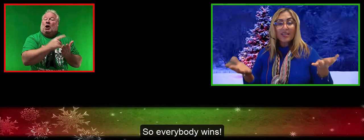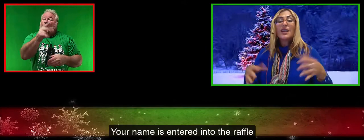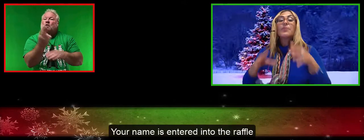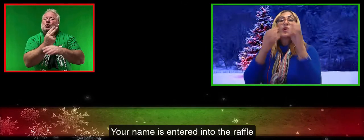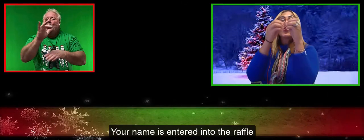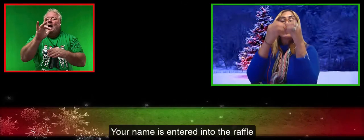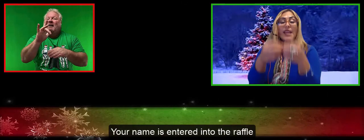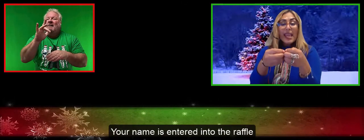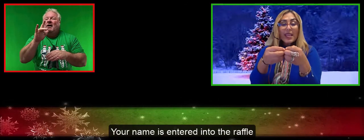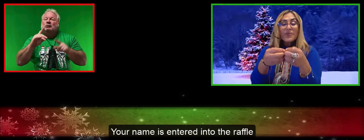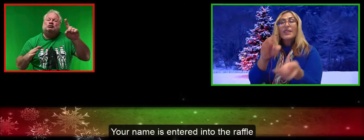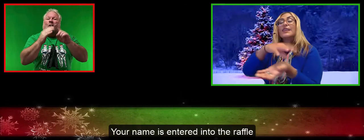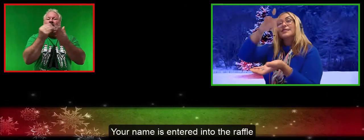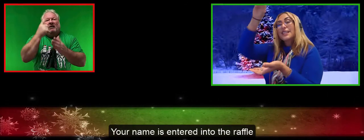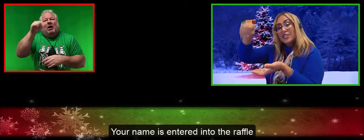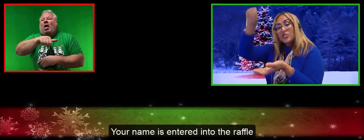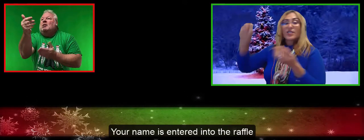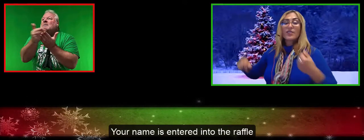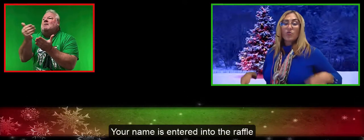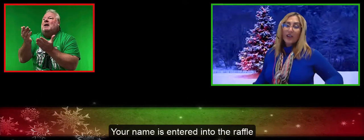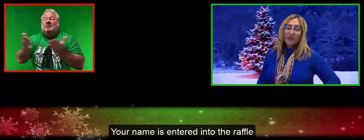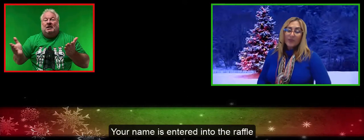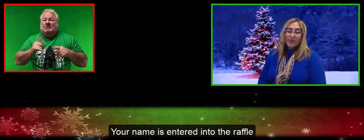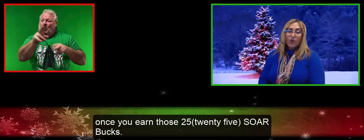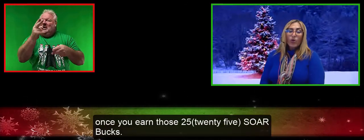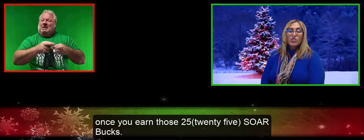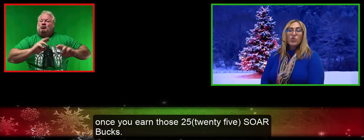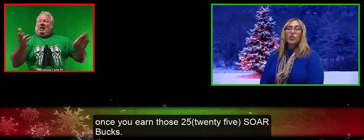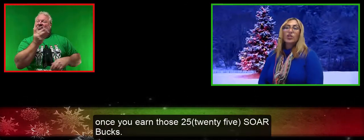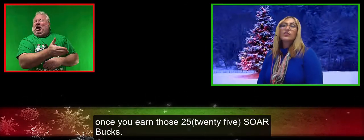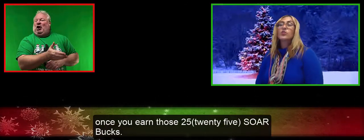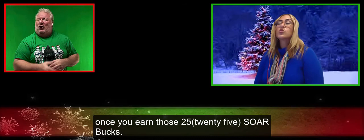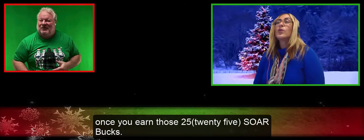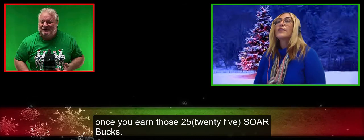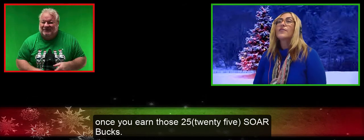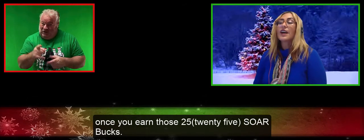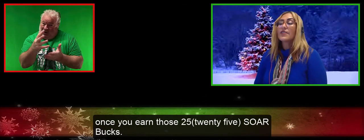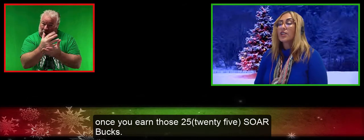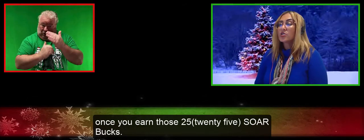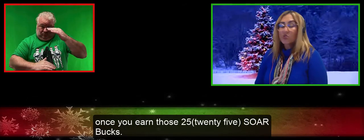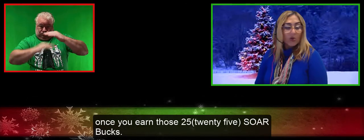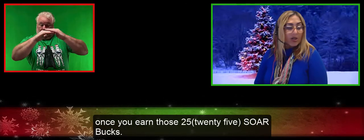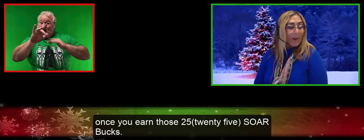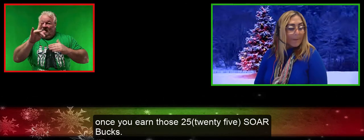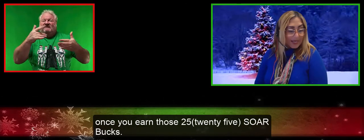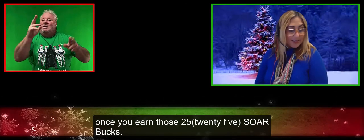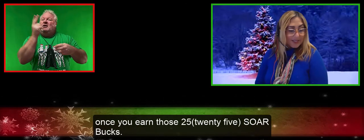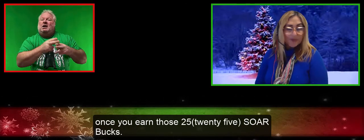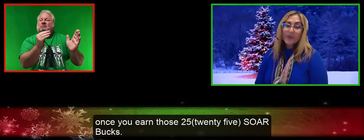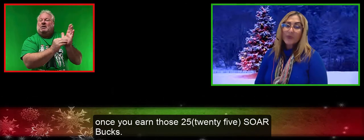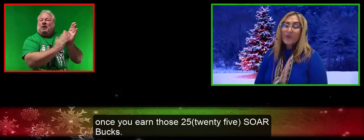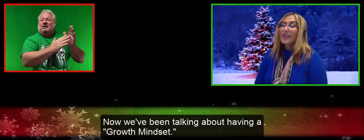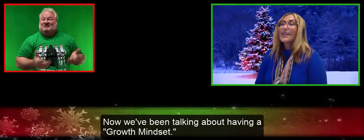wins. But your name is entered in the raffle once you earn those 25 SOAR